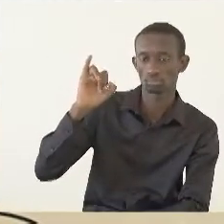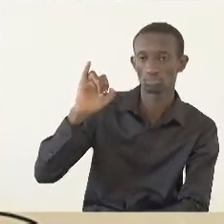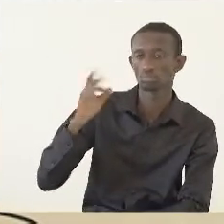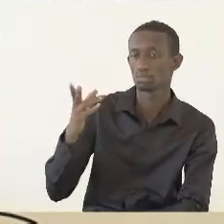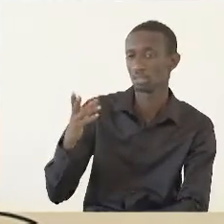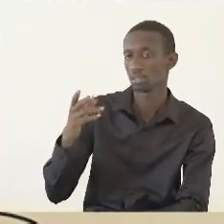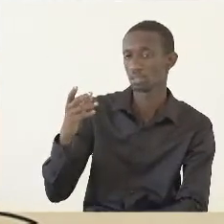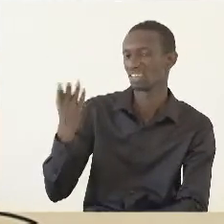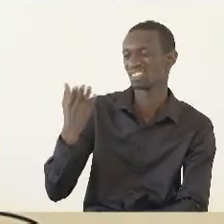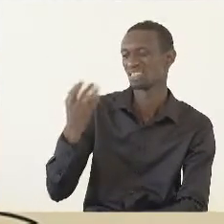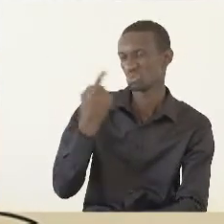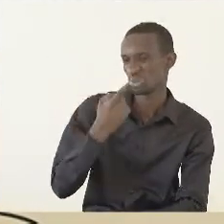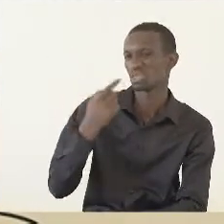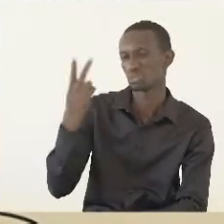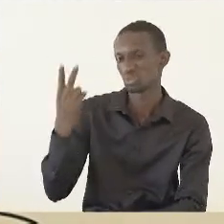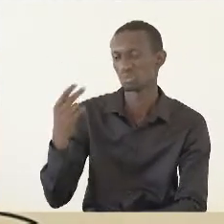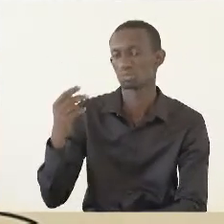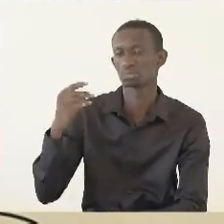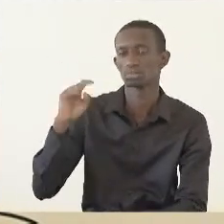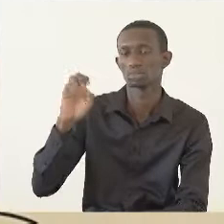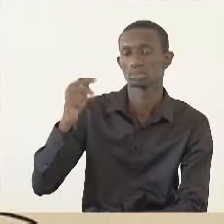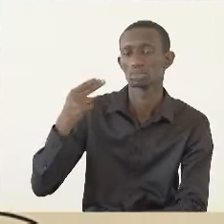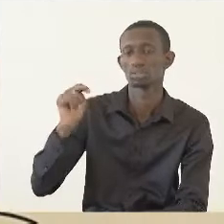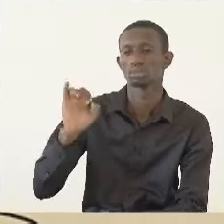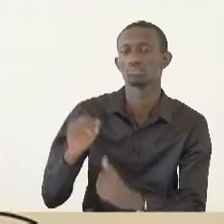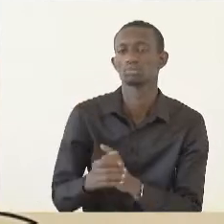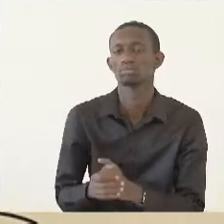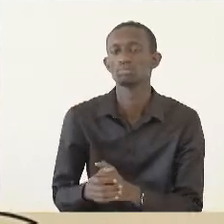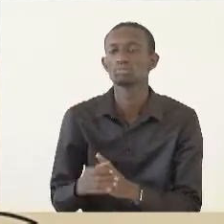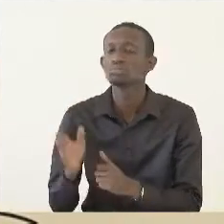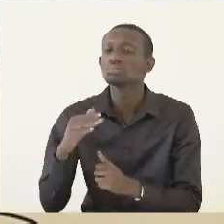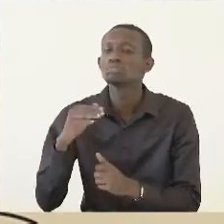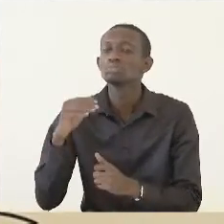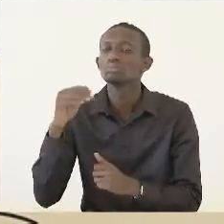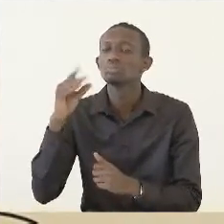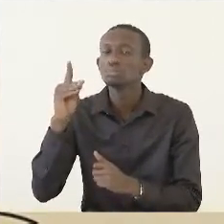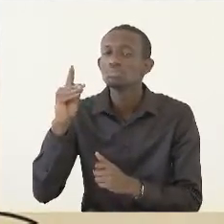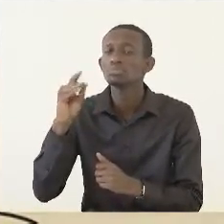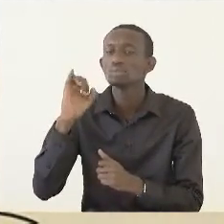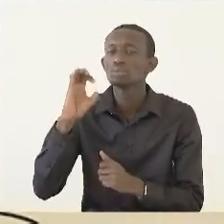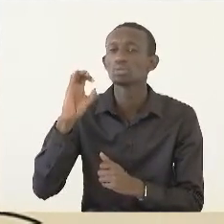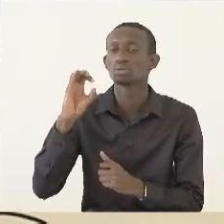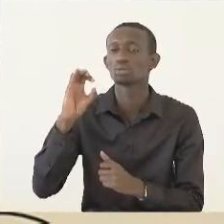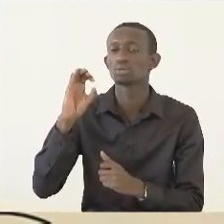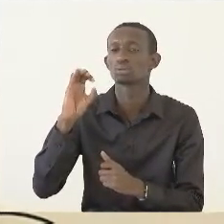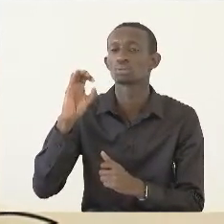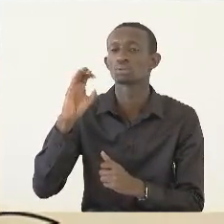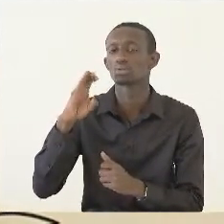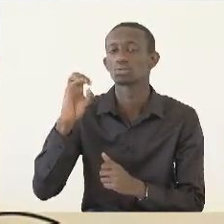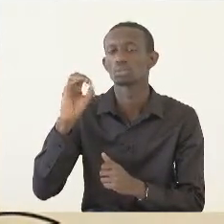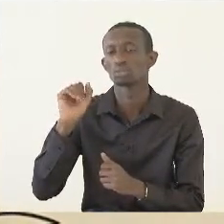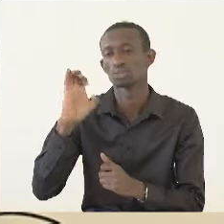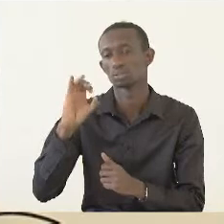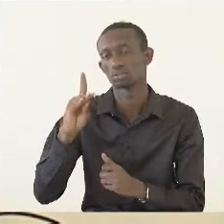this is ethane 1,2 dioic acid. This is dioic acid, sorry.